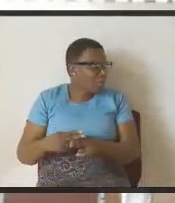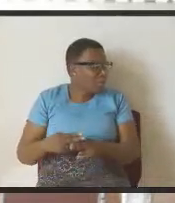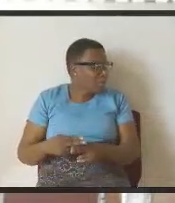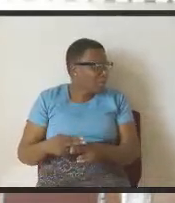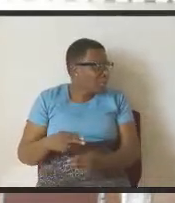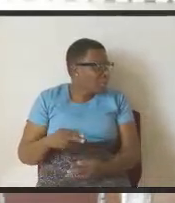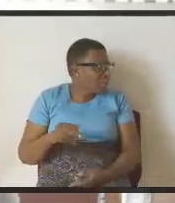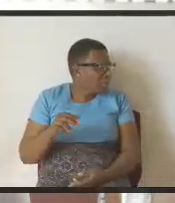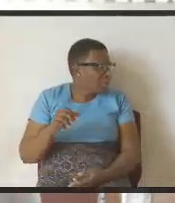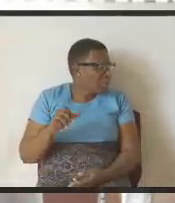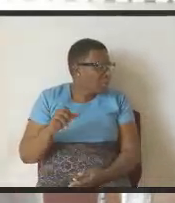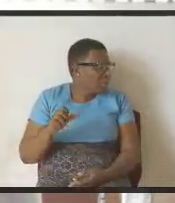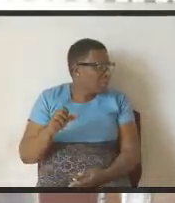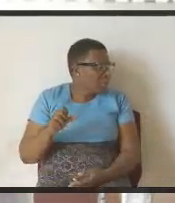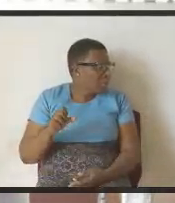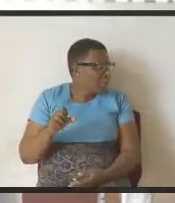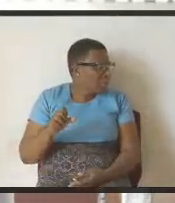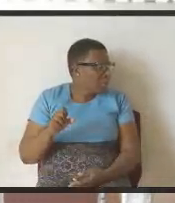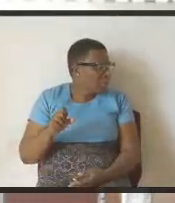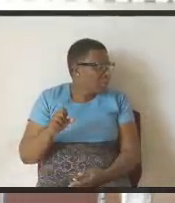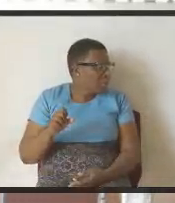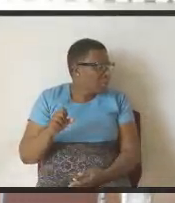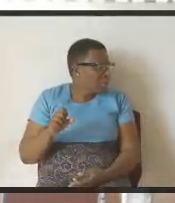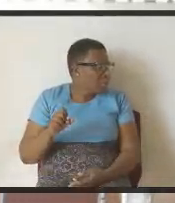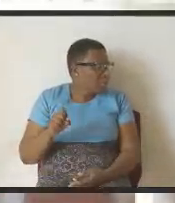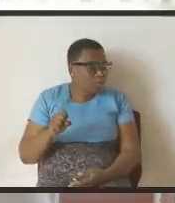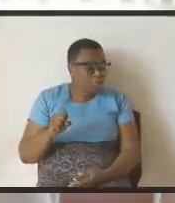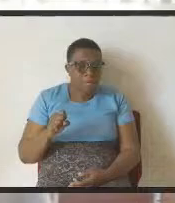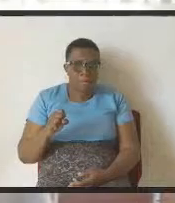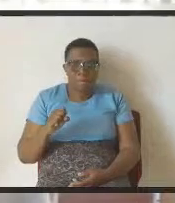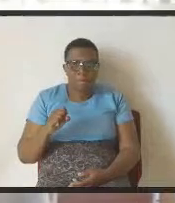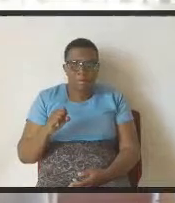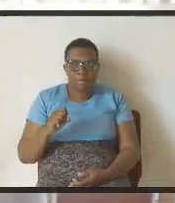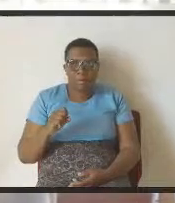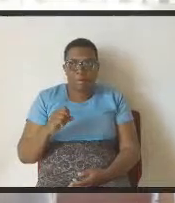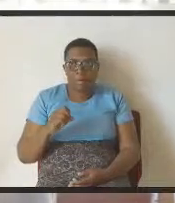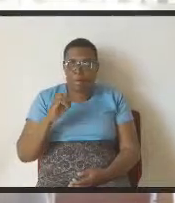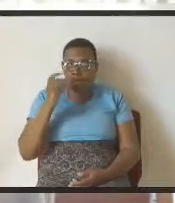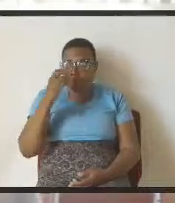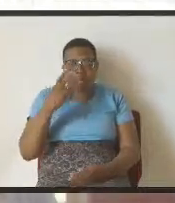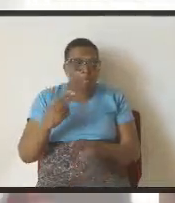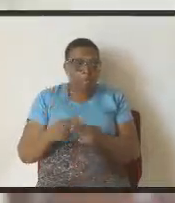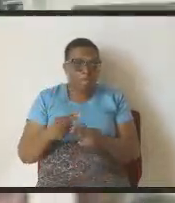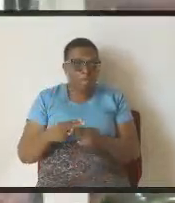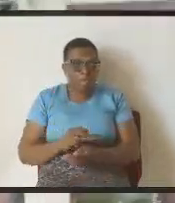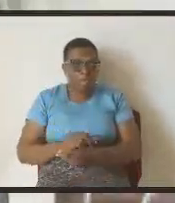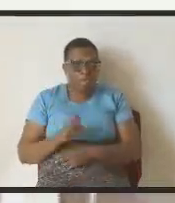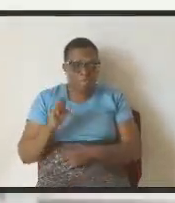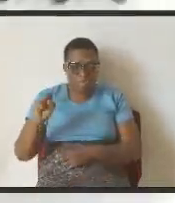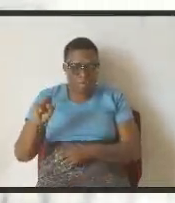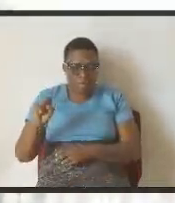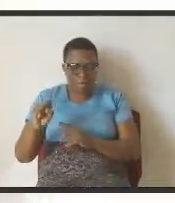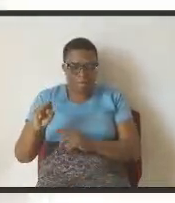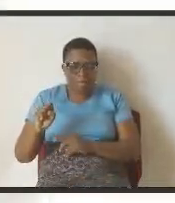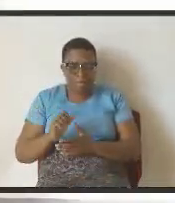Xander. All these new and pretty names I have here for your son. Okay.